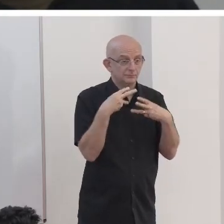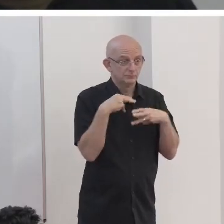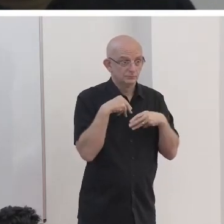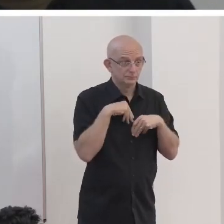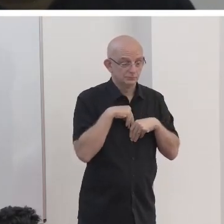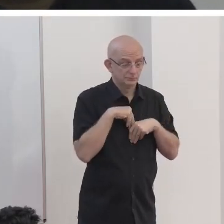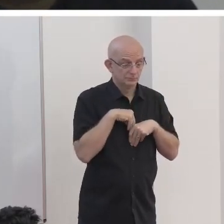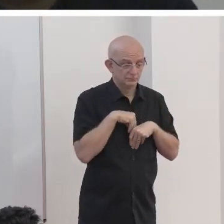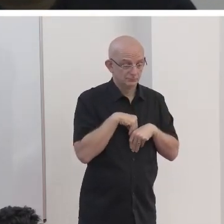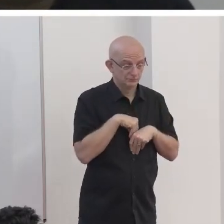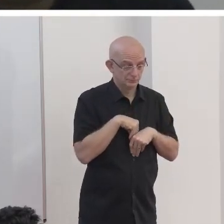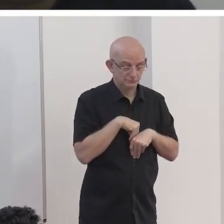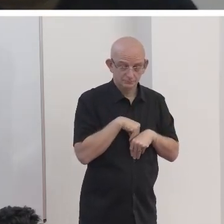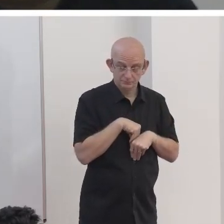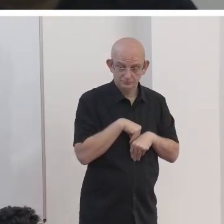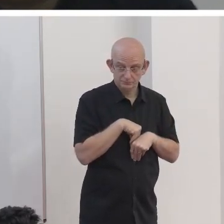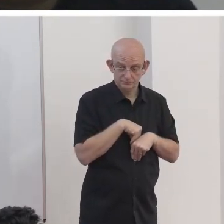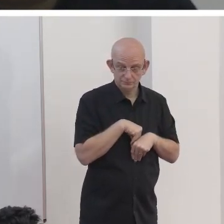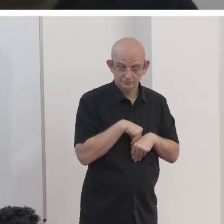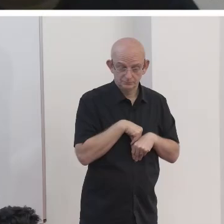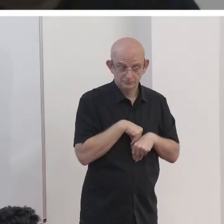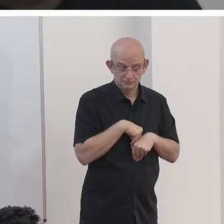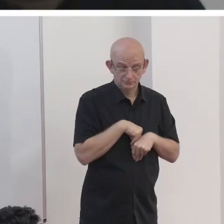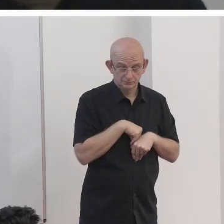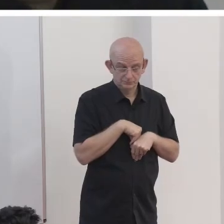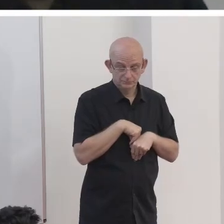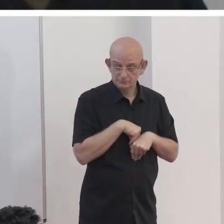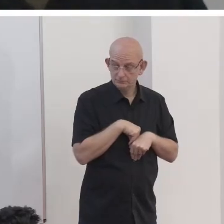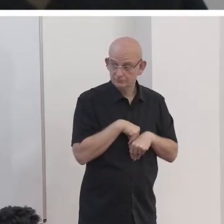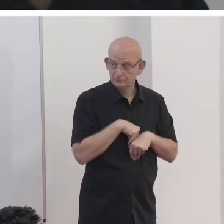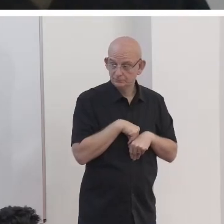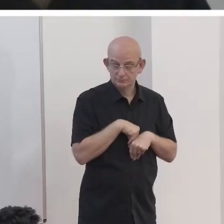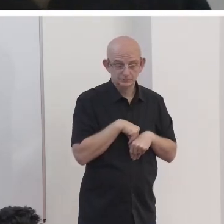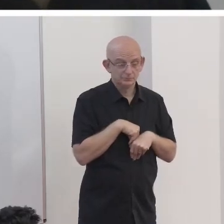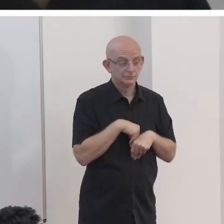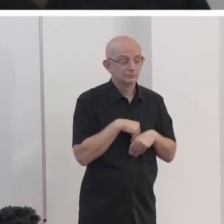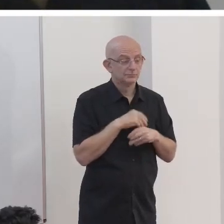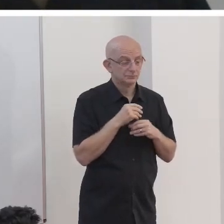and leave it. One more time. Take a long breath.